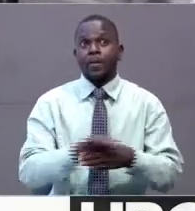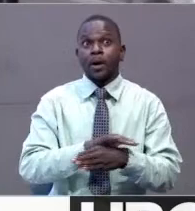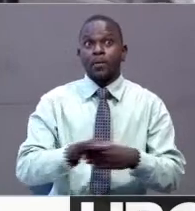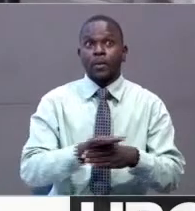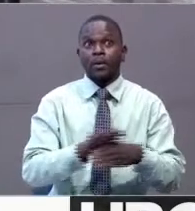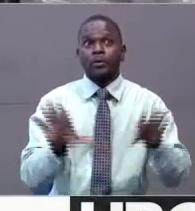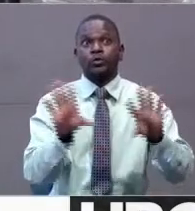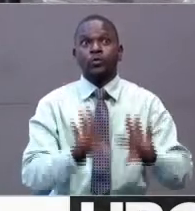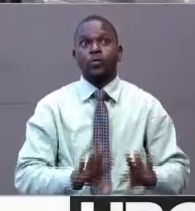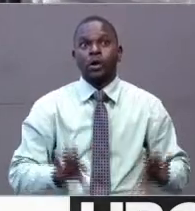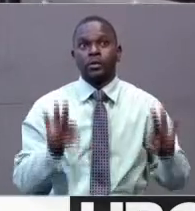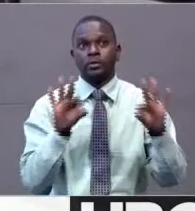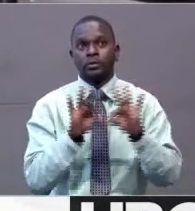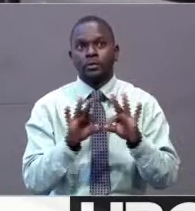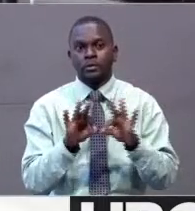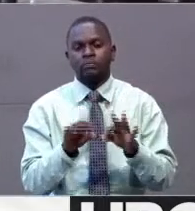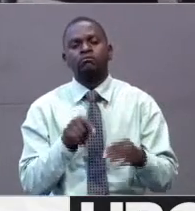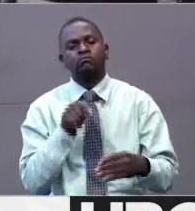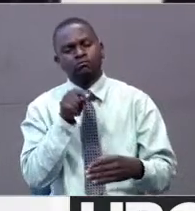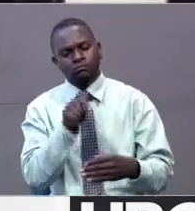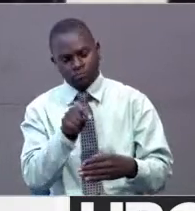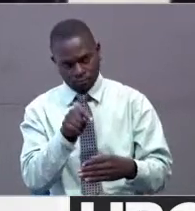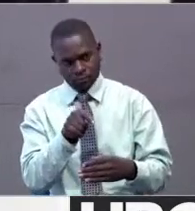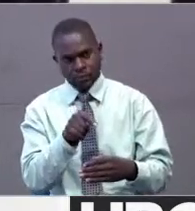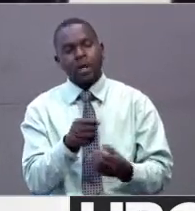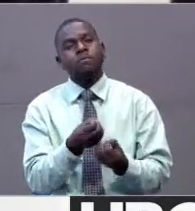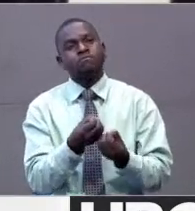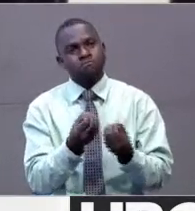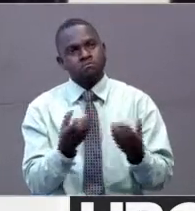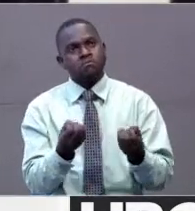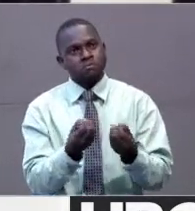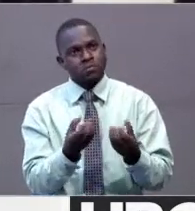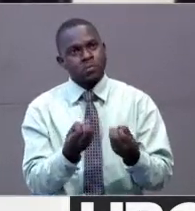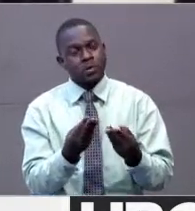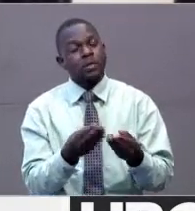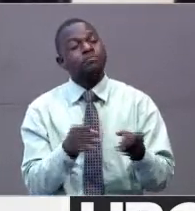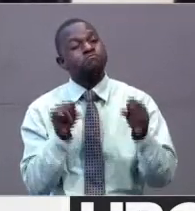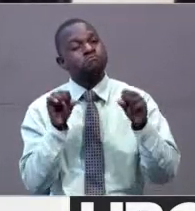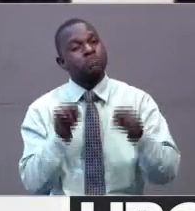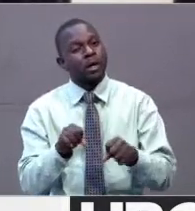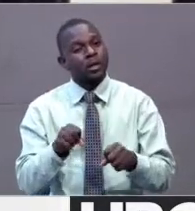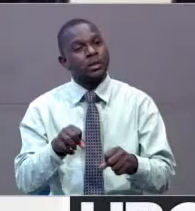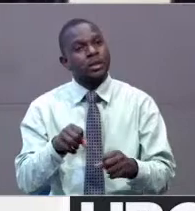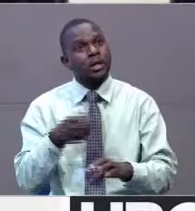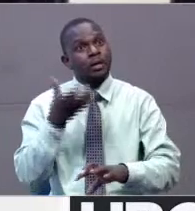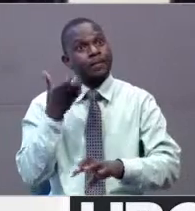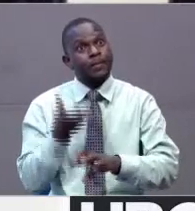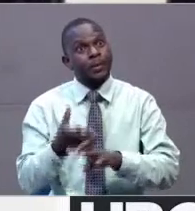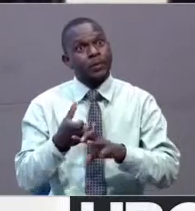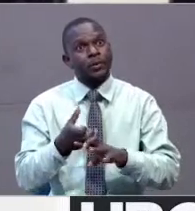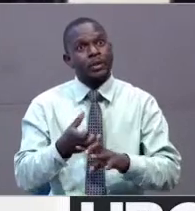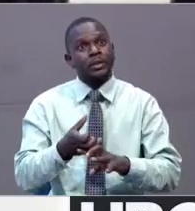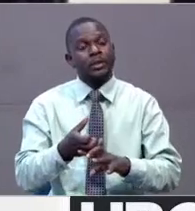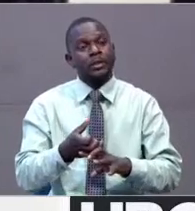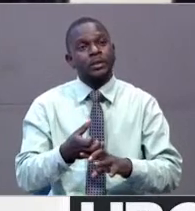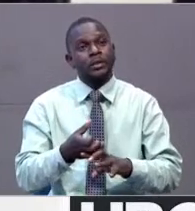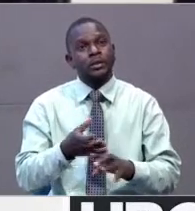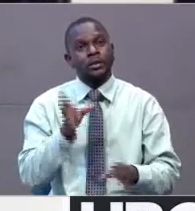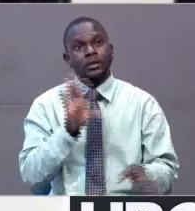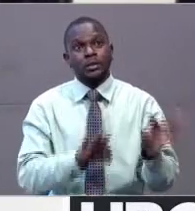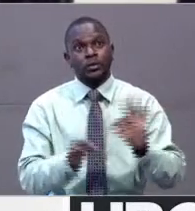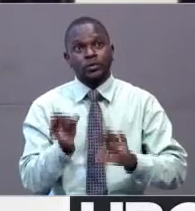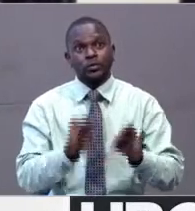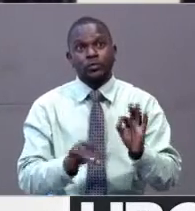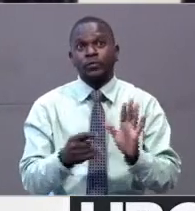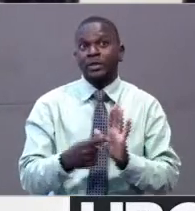purposes, within them carry lots of very dangerous metals and chemicals like